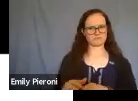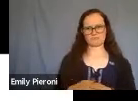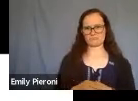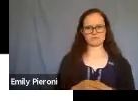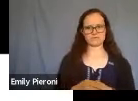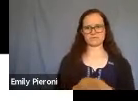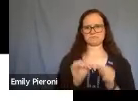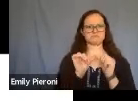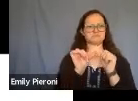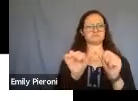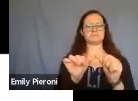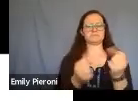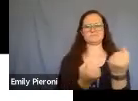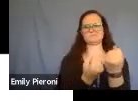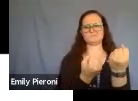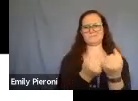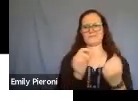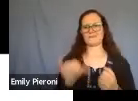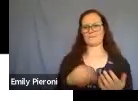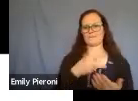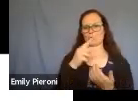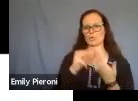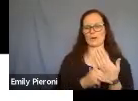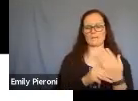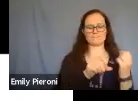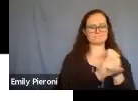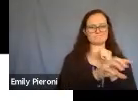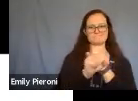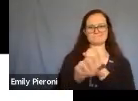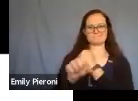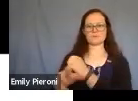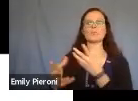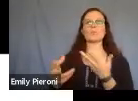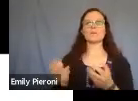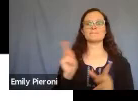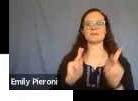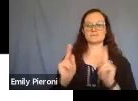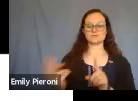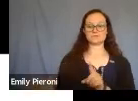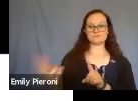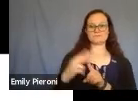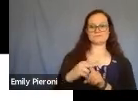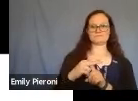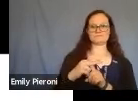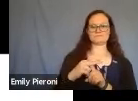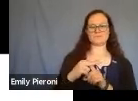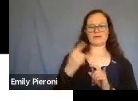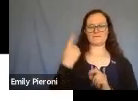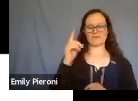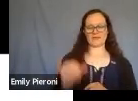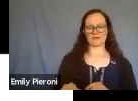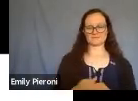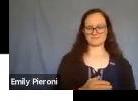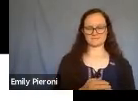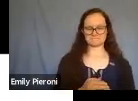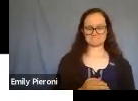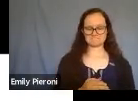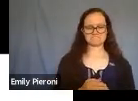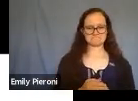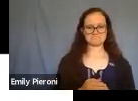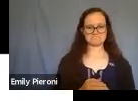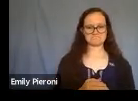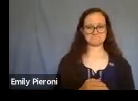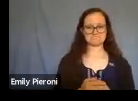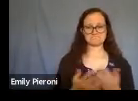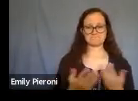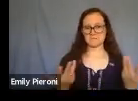that program, and we're really trying to get as many applicants as we can for that. So that's pretty